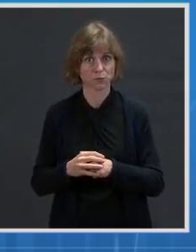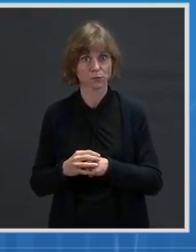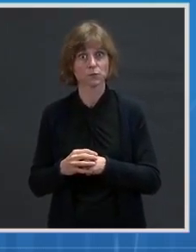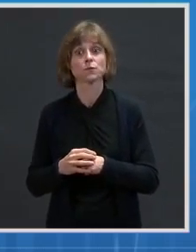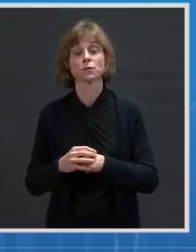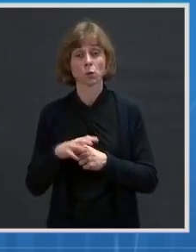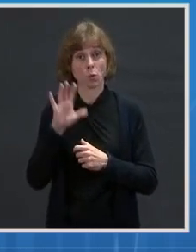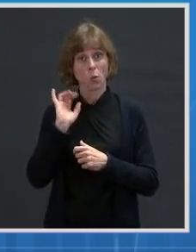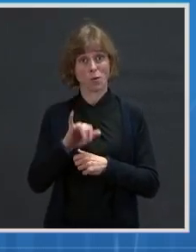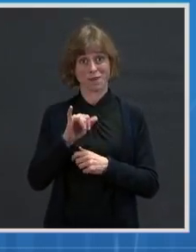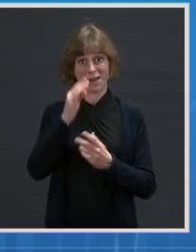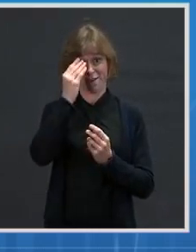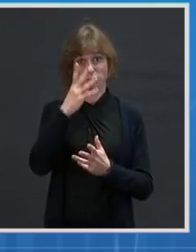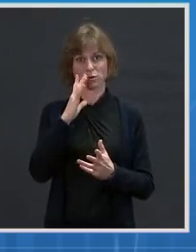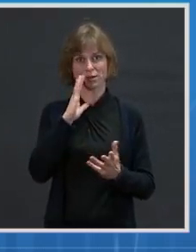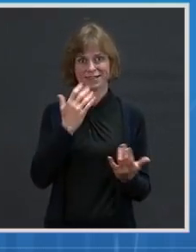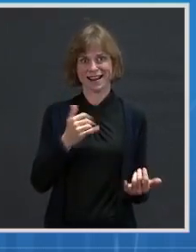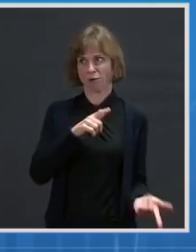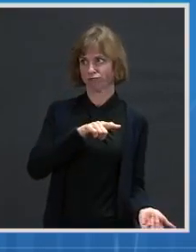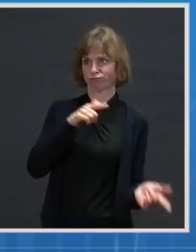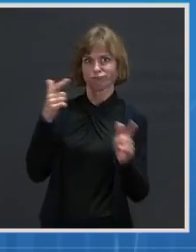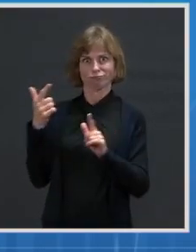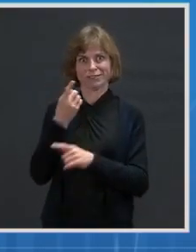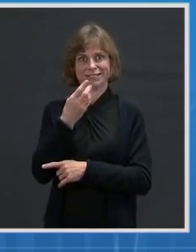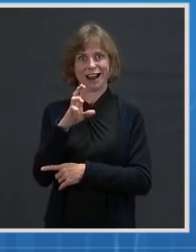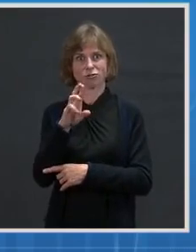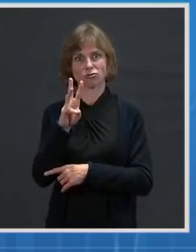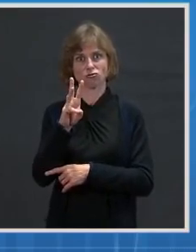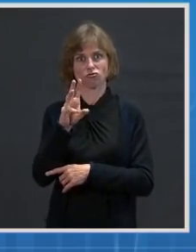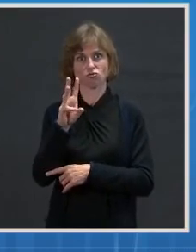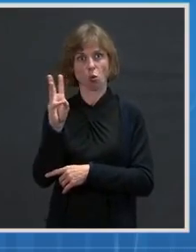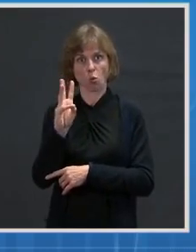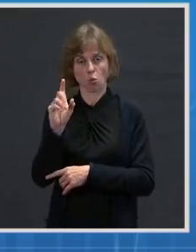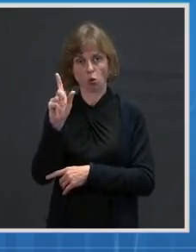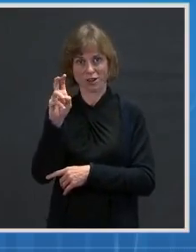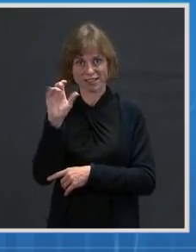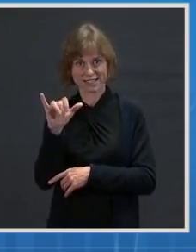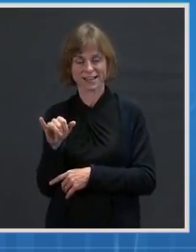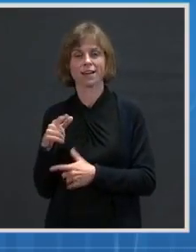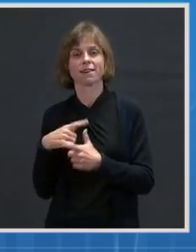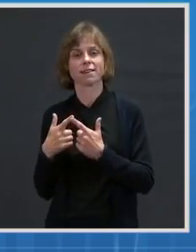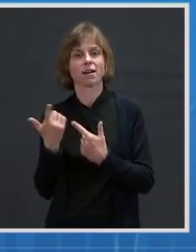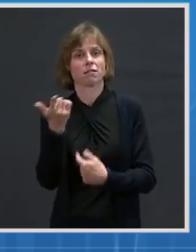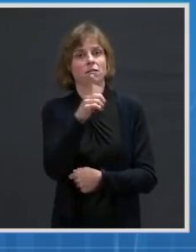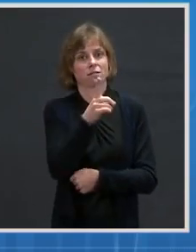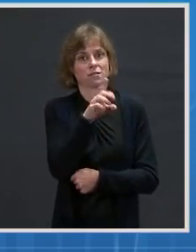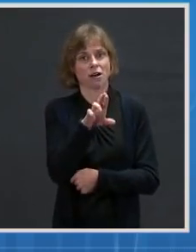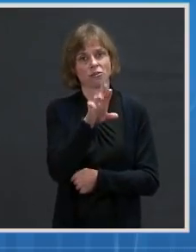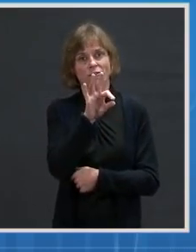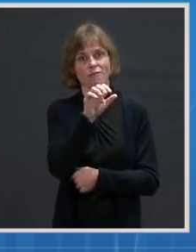update, I will turn it over to Dr. Walensky and then from there to Dr. Fauci, and then we'll take your questions.